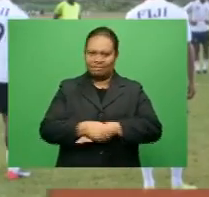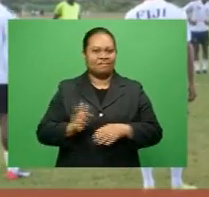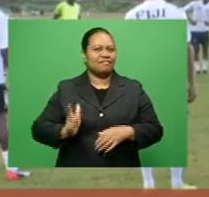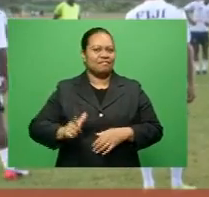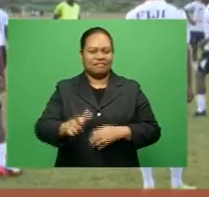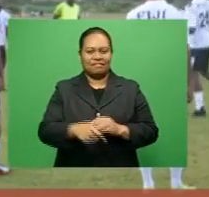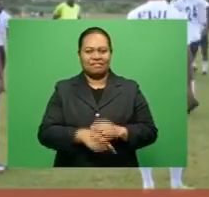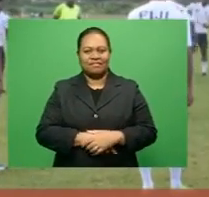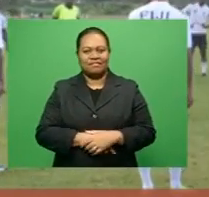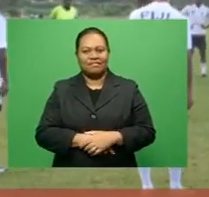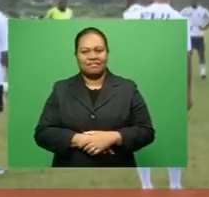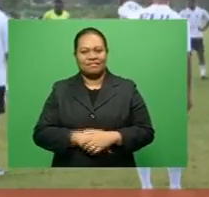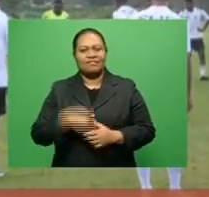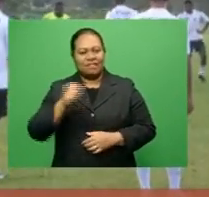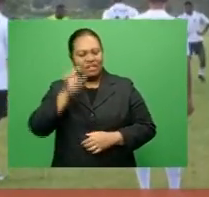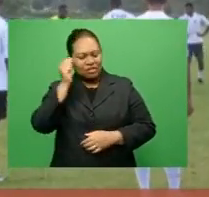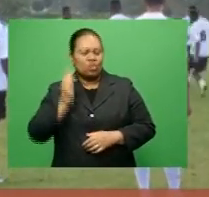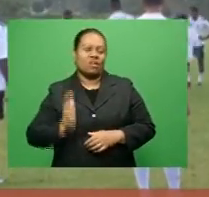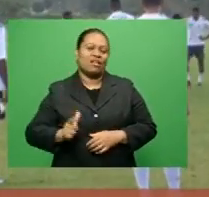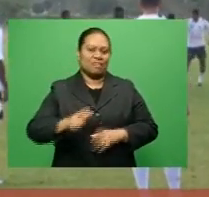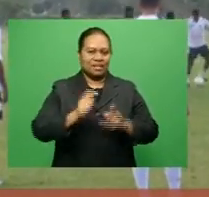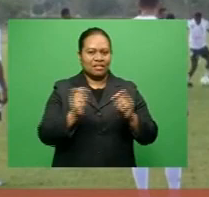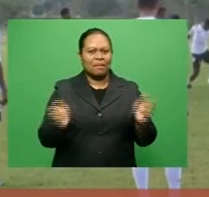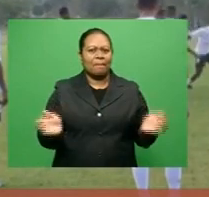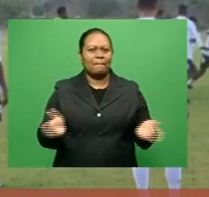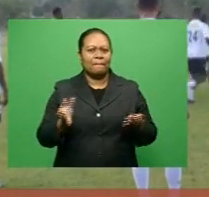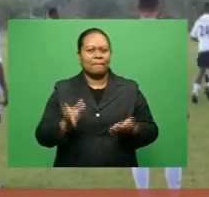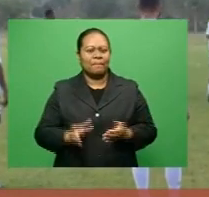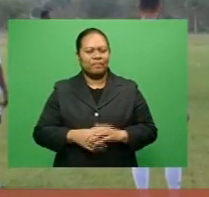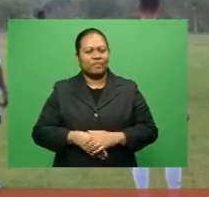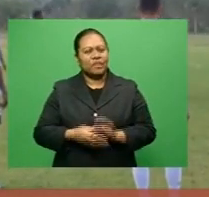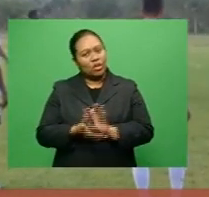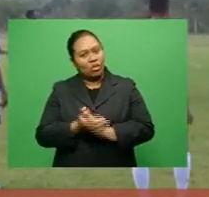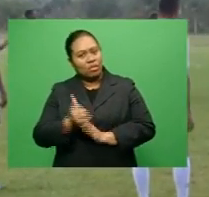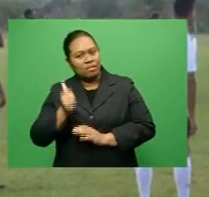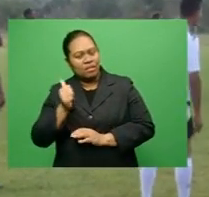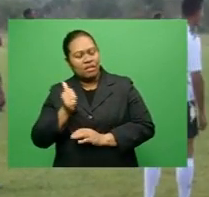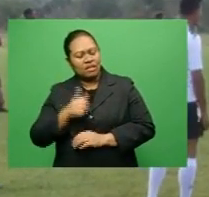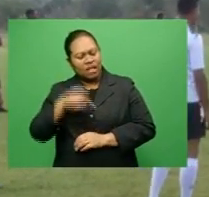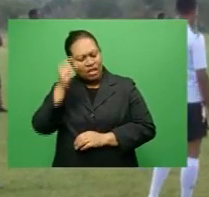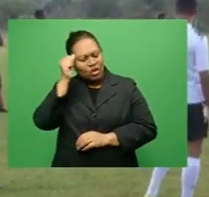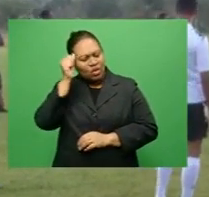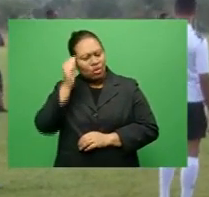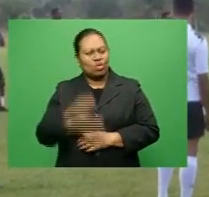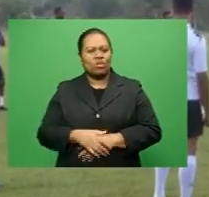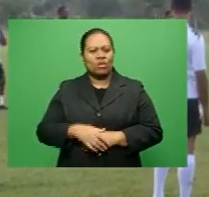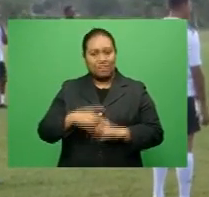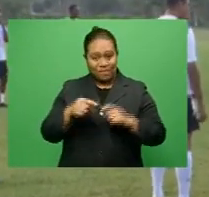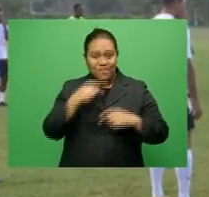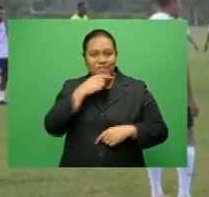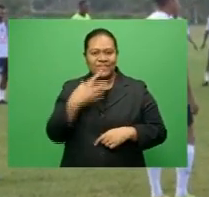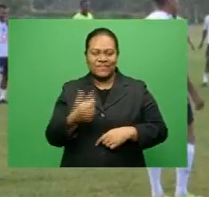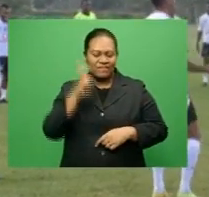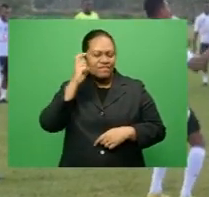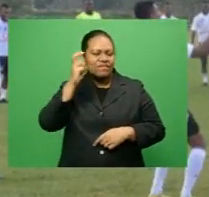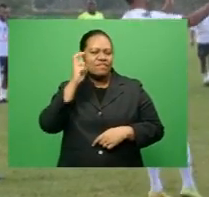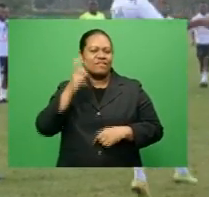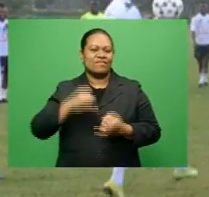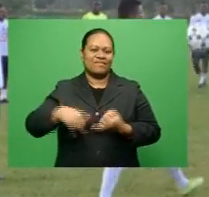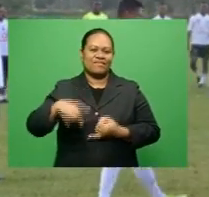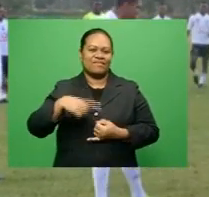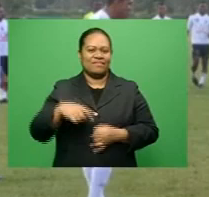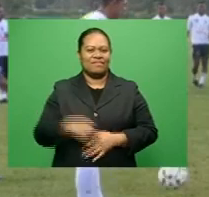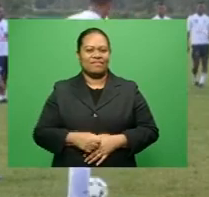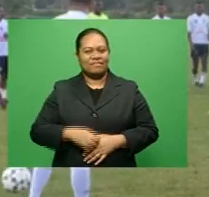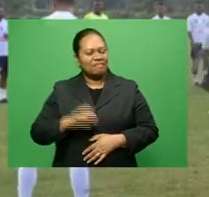of Lambasa play here. Definitely we'll go back. I know the boys are training back in Suva. So this is a must win also